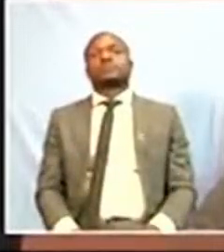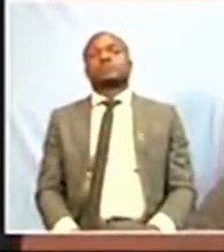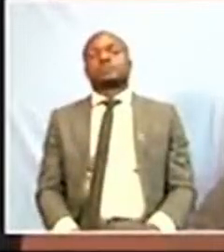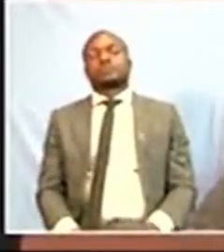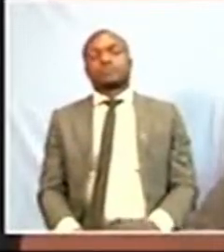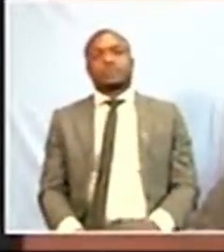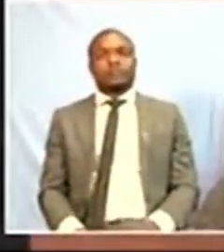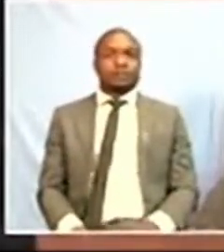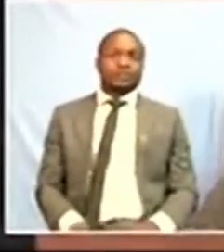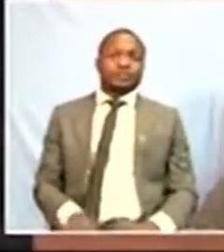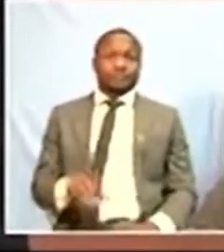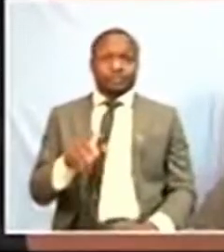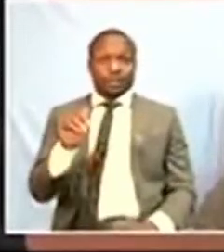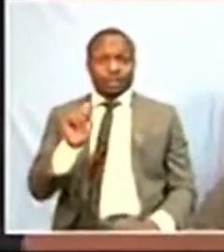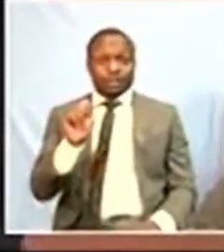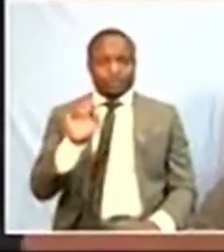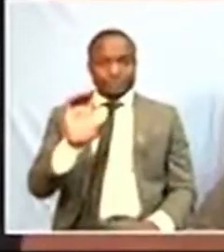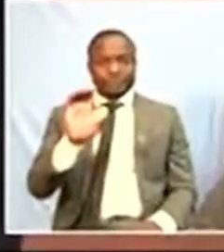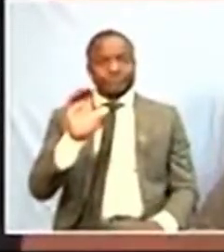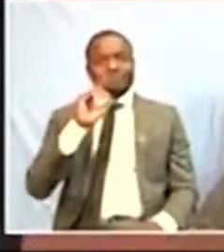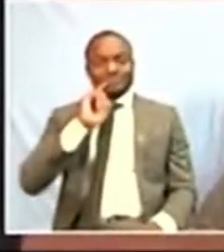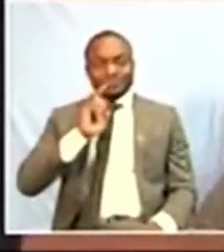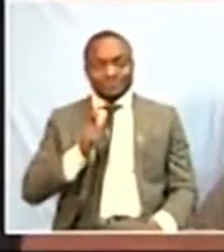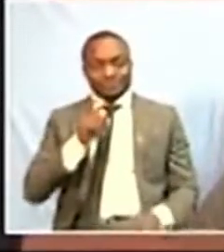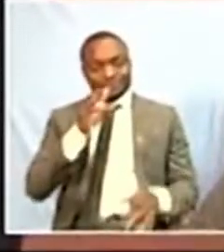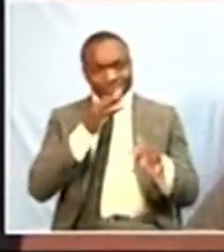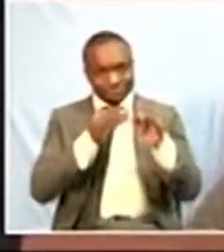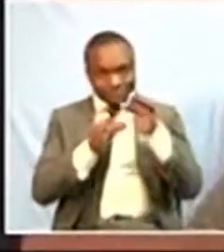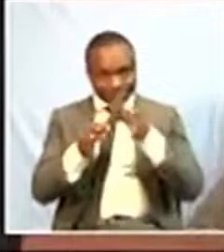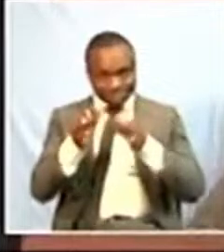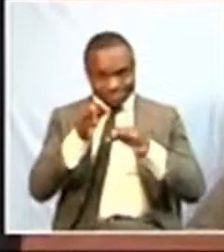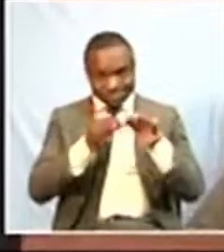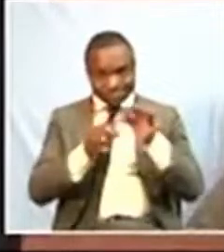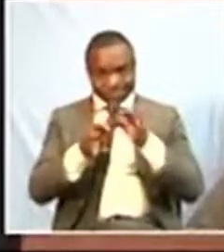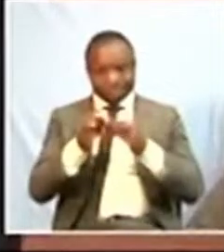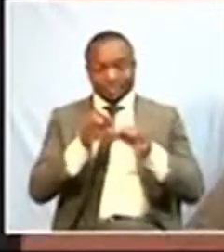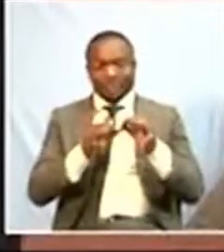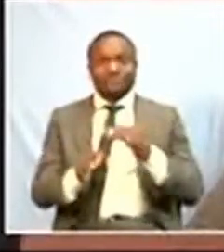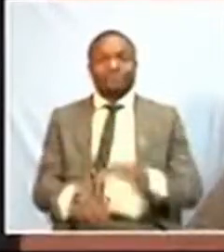the TC to explain to this